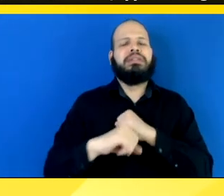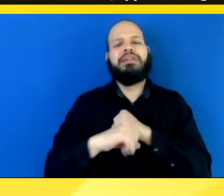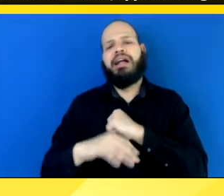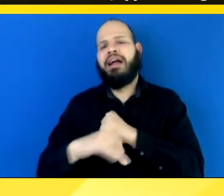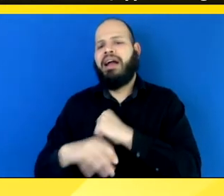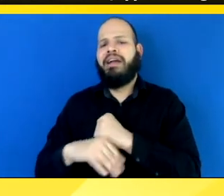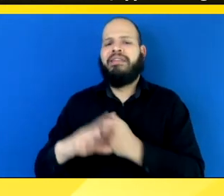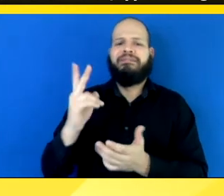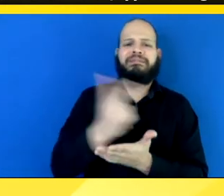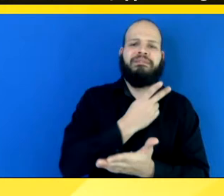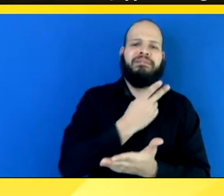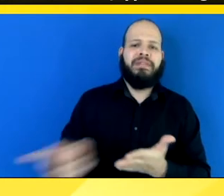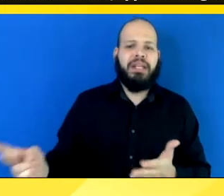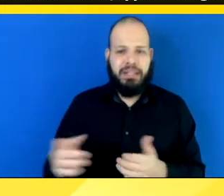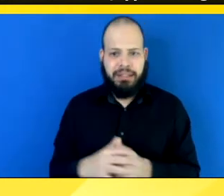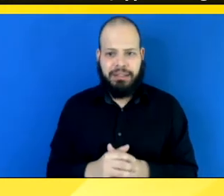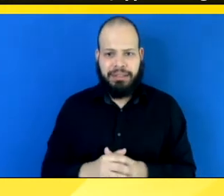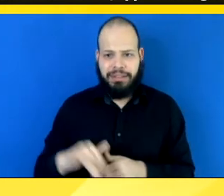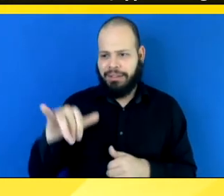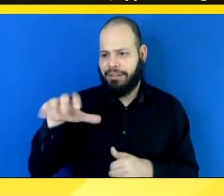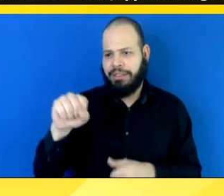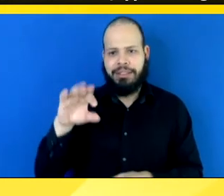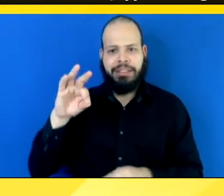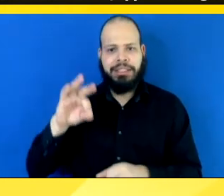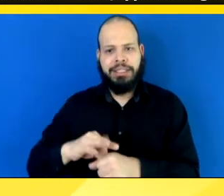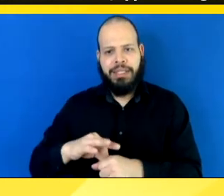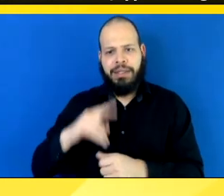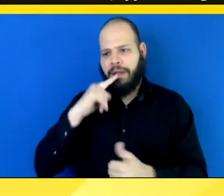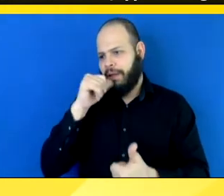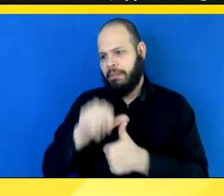mail. And we just heard that from Lee Saunders again.